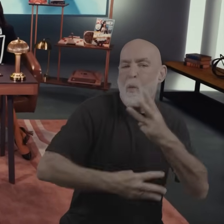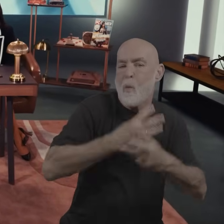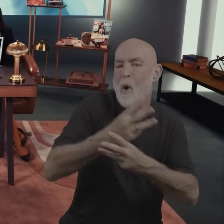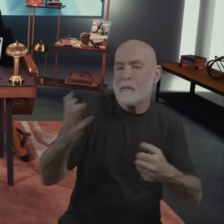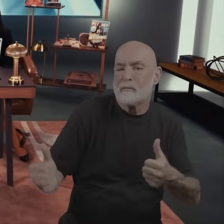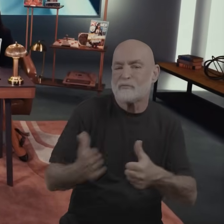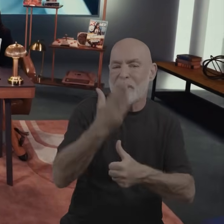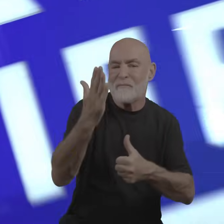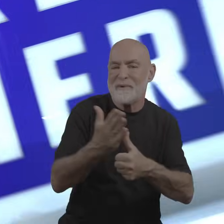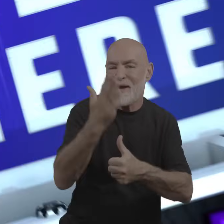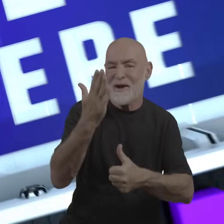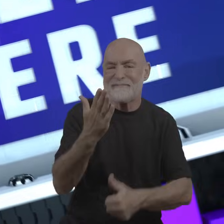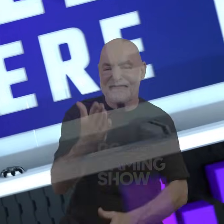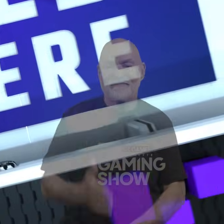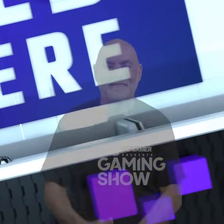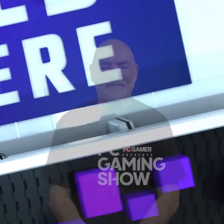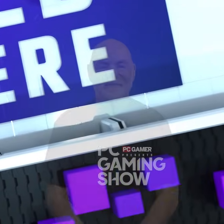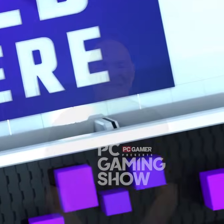world premieres.